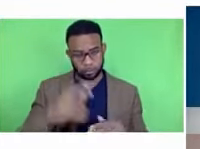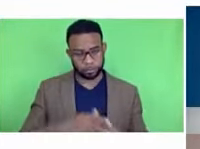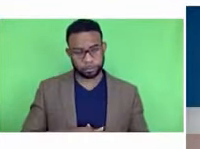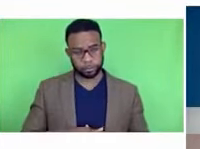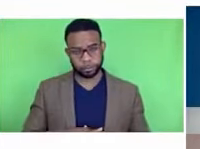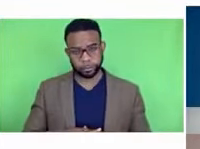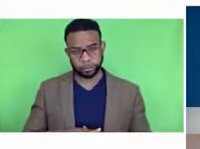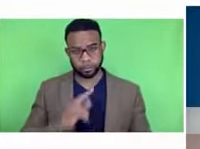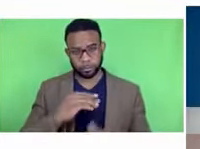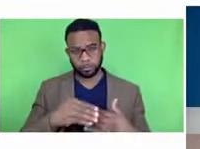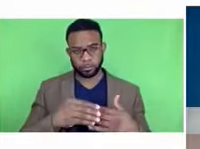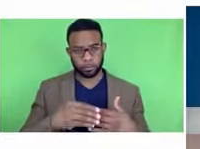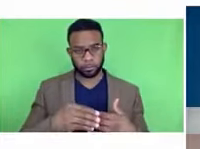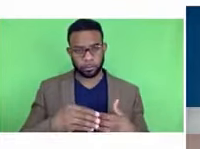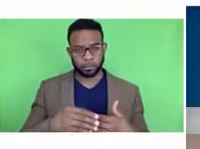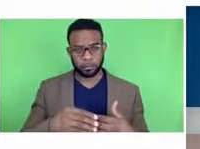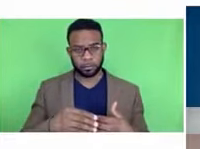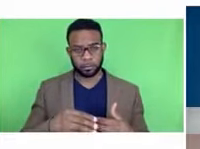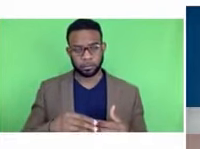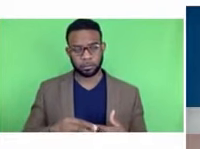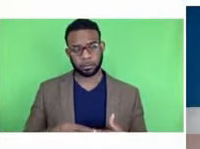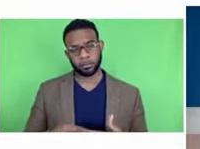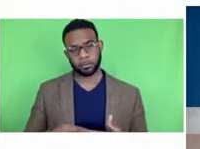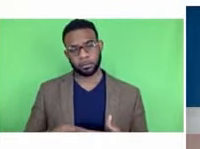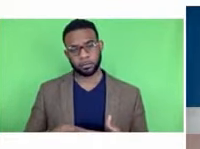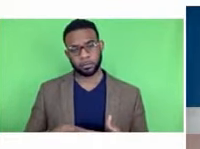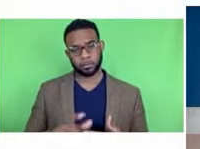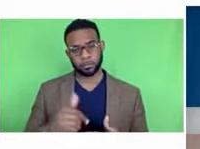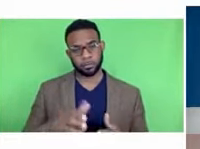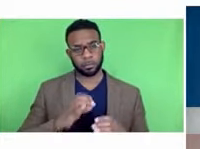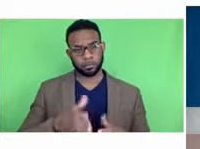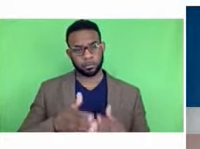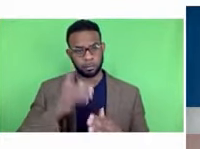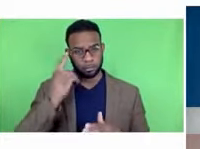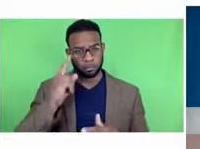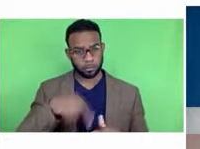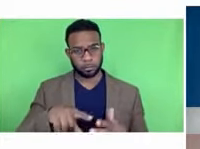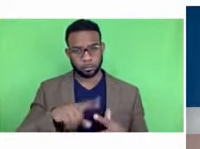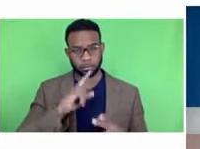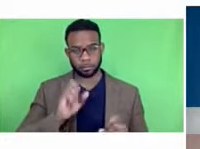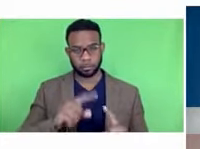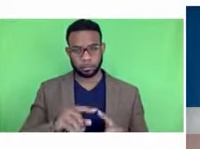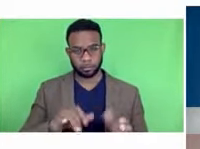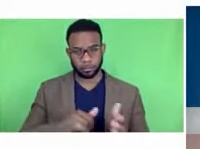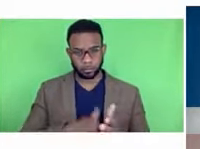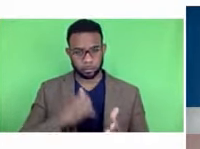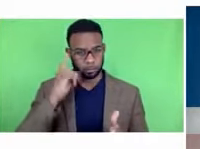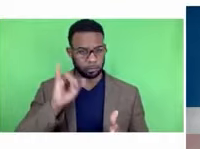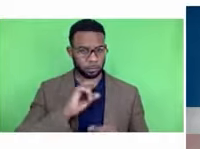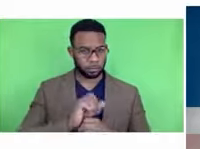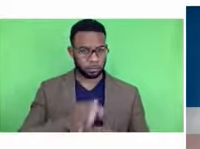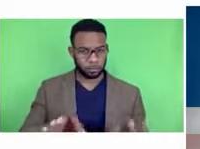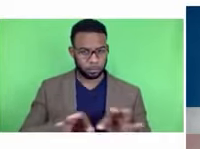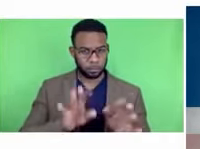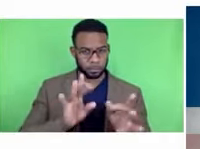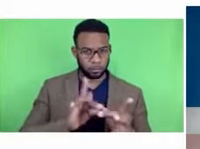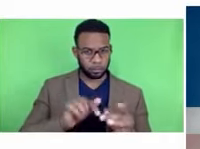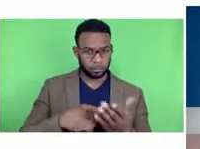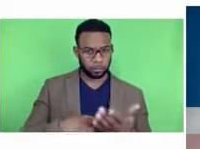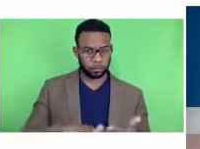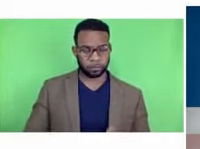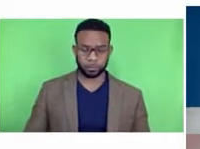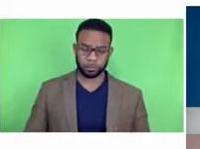more flexible. And that's what our clients are asking for, is for them to be able to do that. And I think that's really important to mention in this conversation,